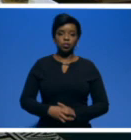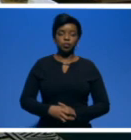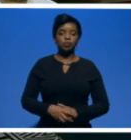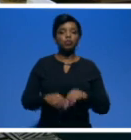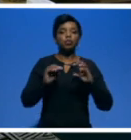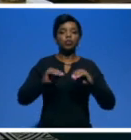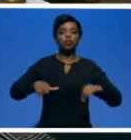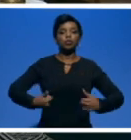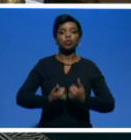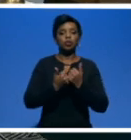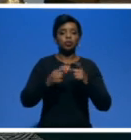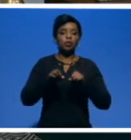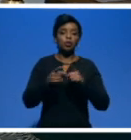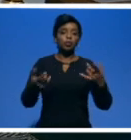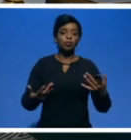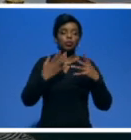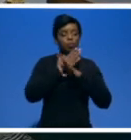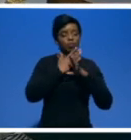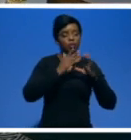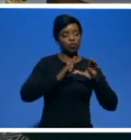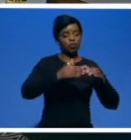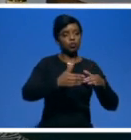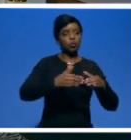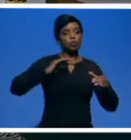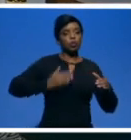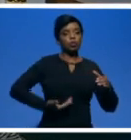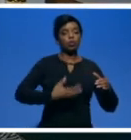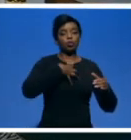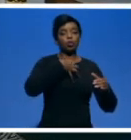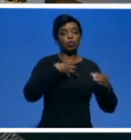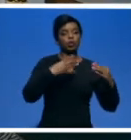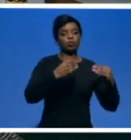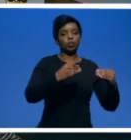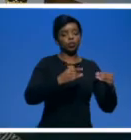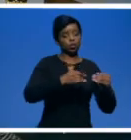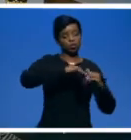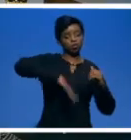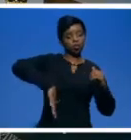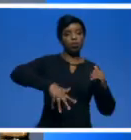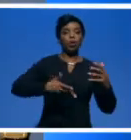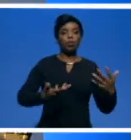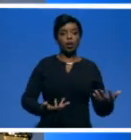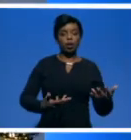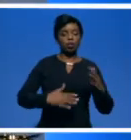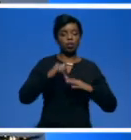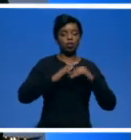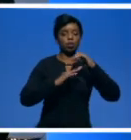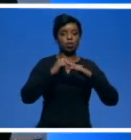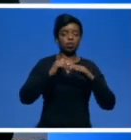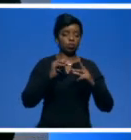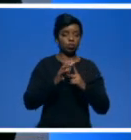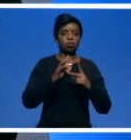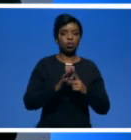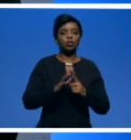private sector, where women-owned businesses are excluded in large sectors like construction and infrastructure. Is enough being